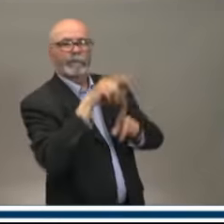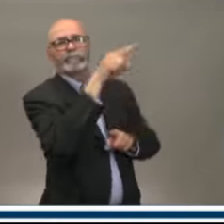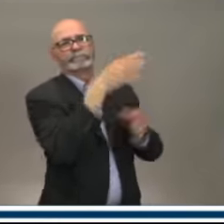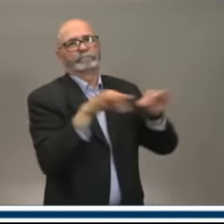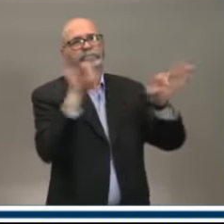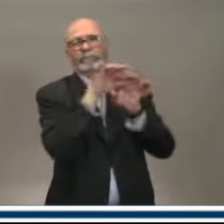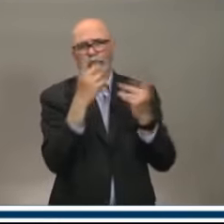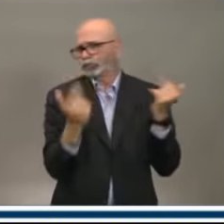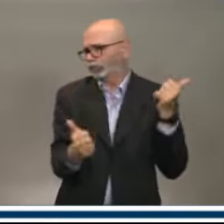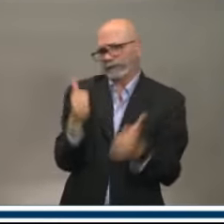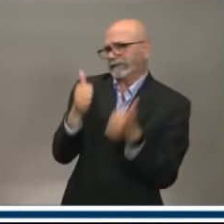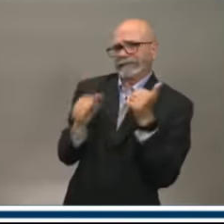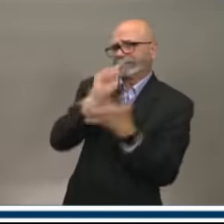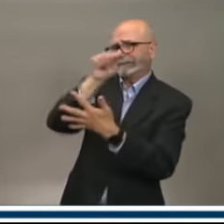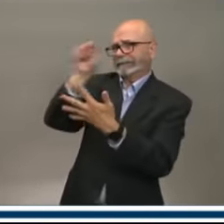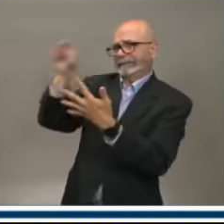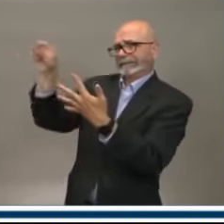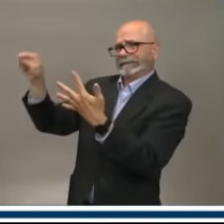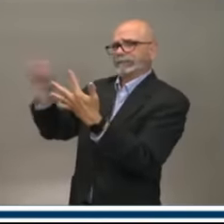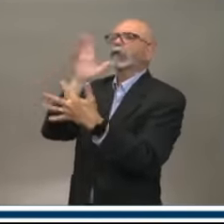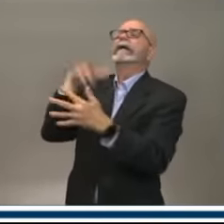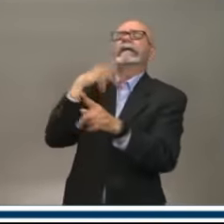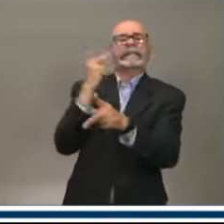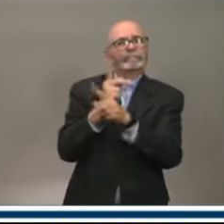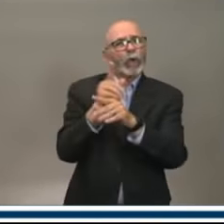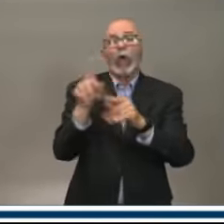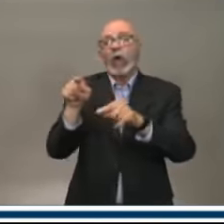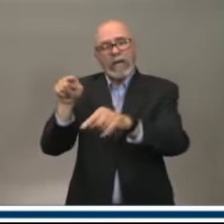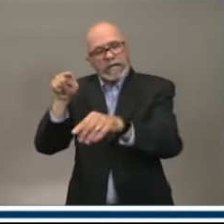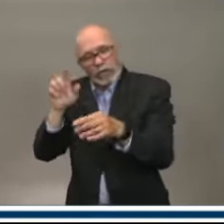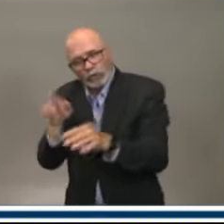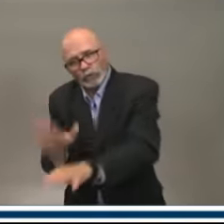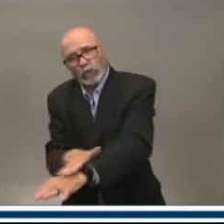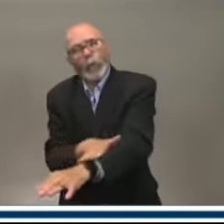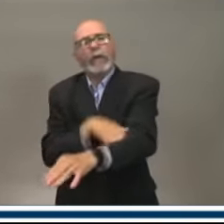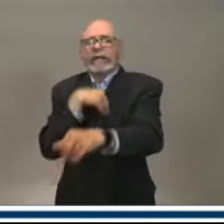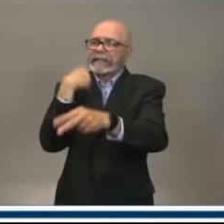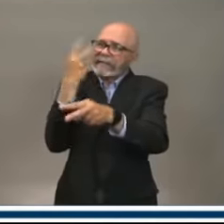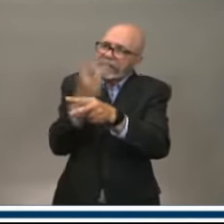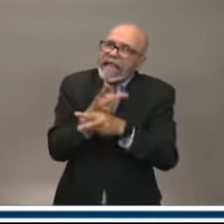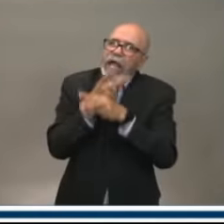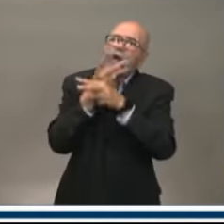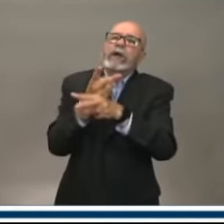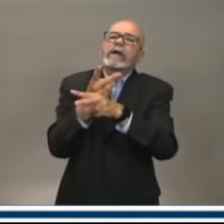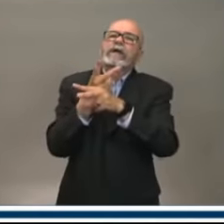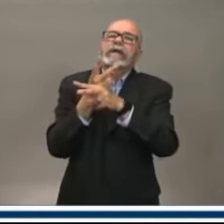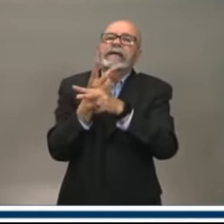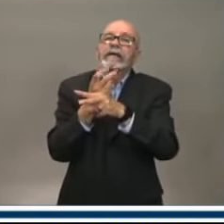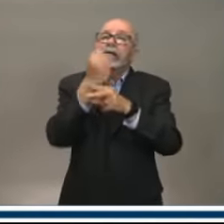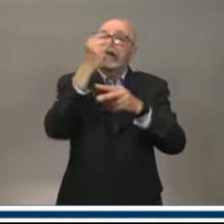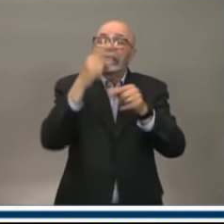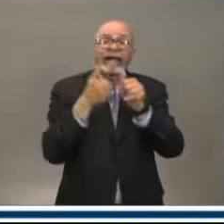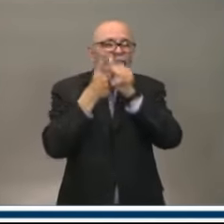have to be slow and careful on this, that, as I said earlier, that each phase you need